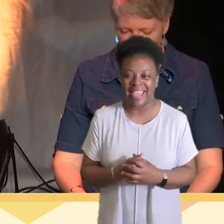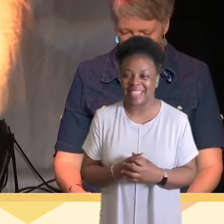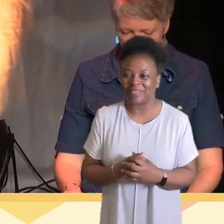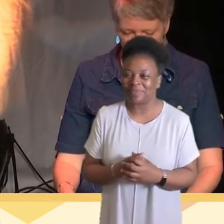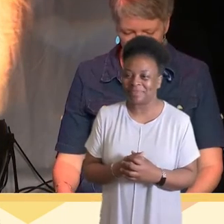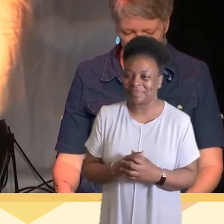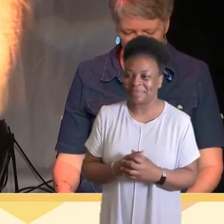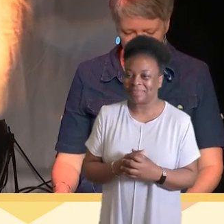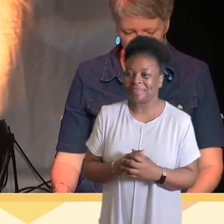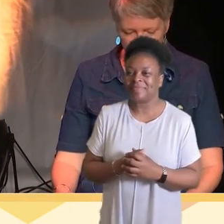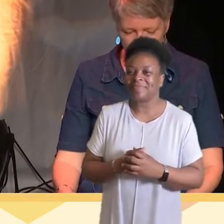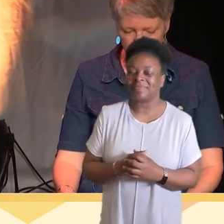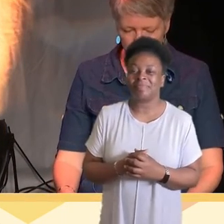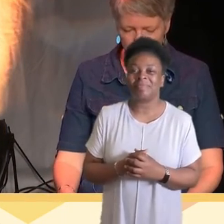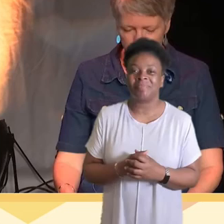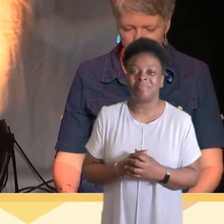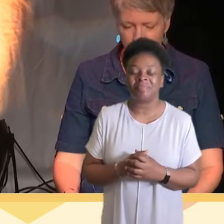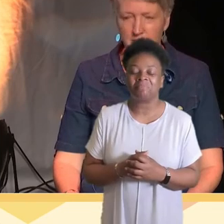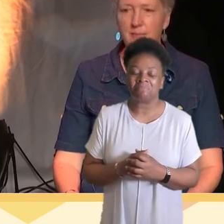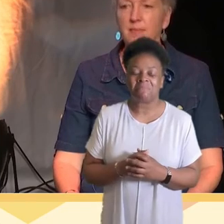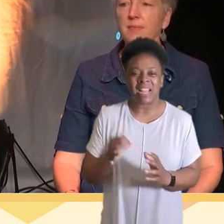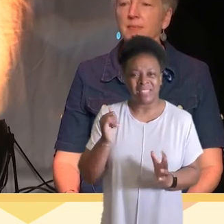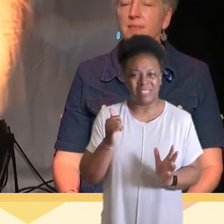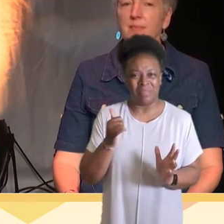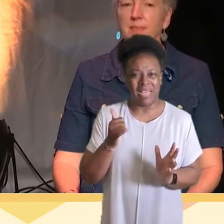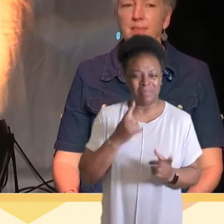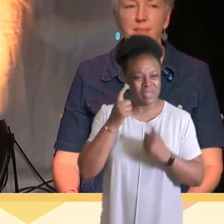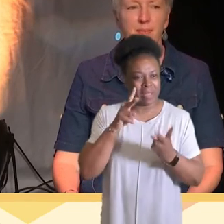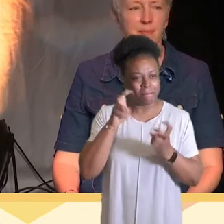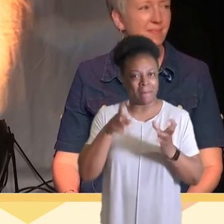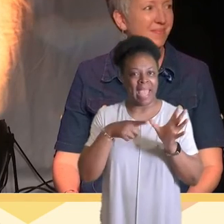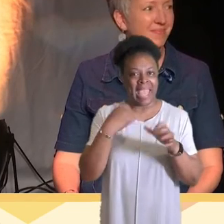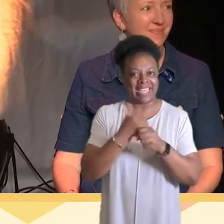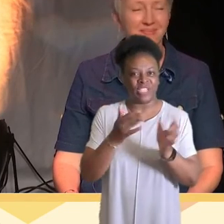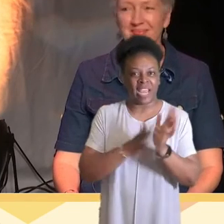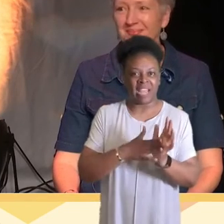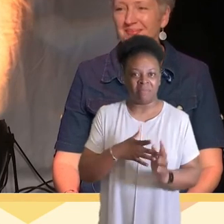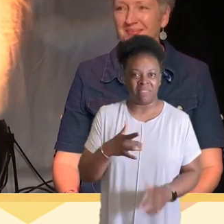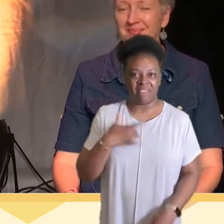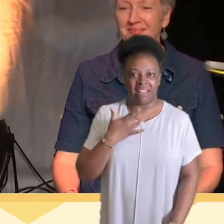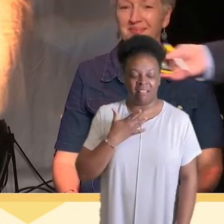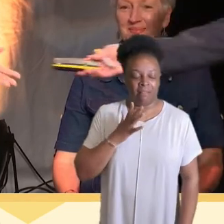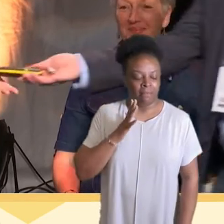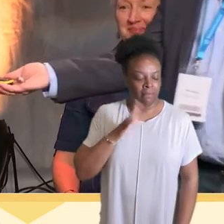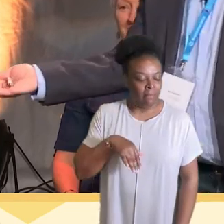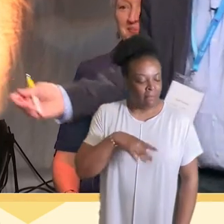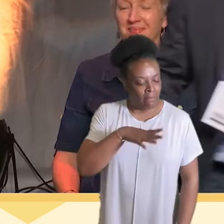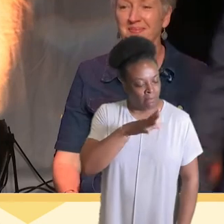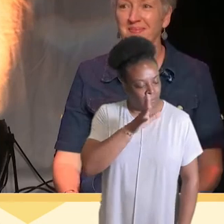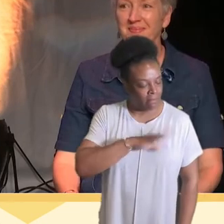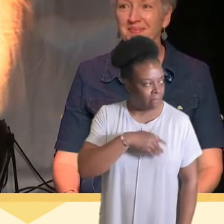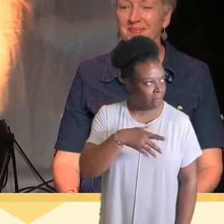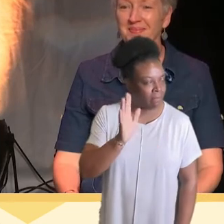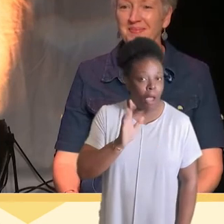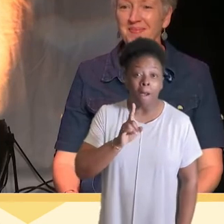This is really, sometimes when you hear AGM, you think, oh, but don't feel, feel yay,